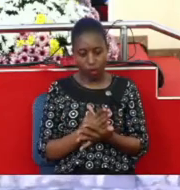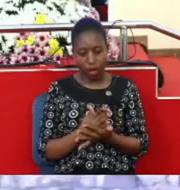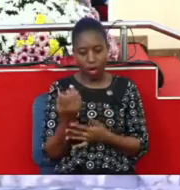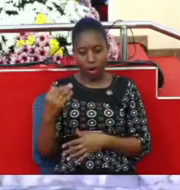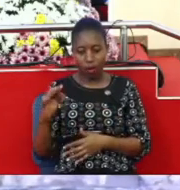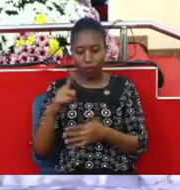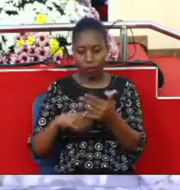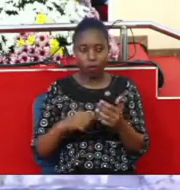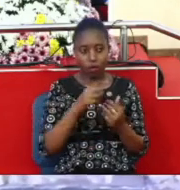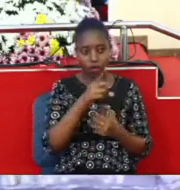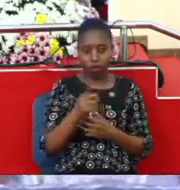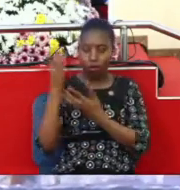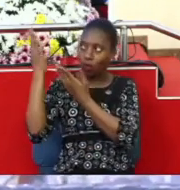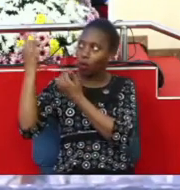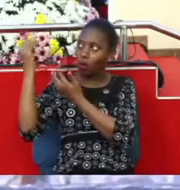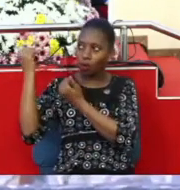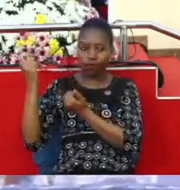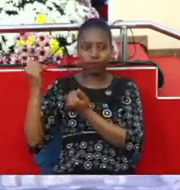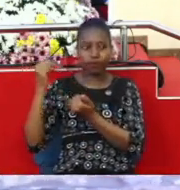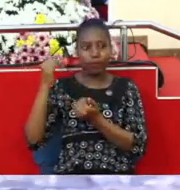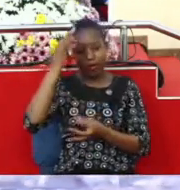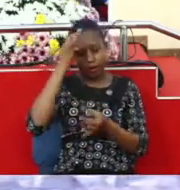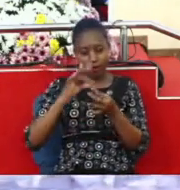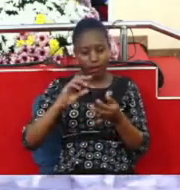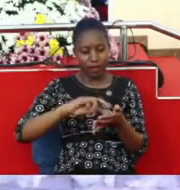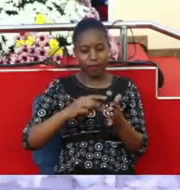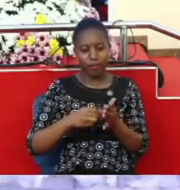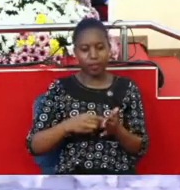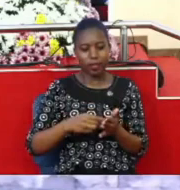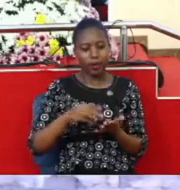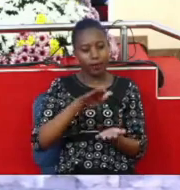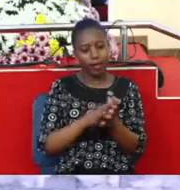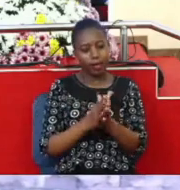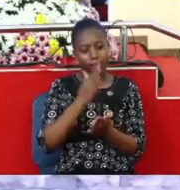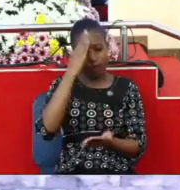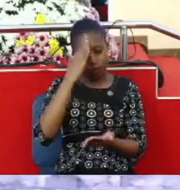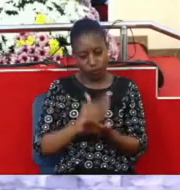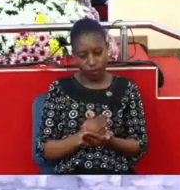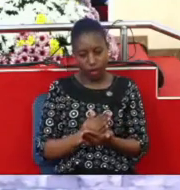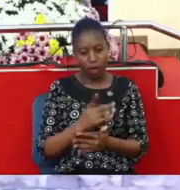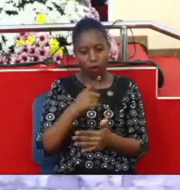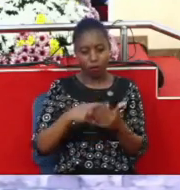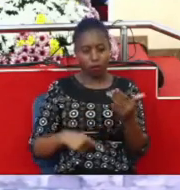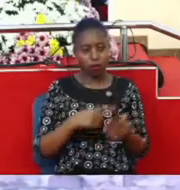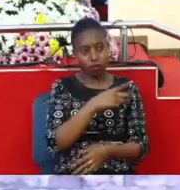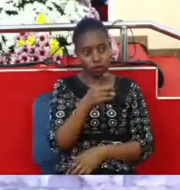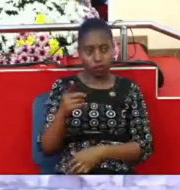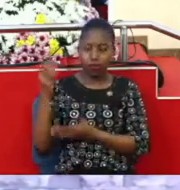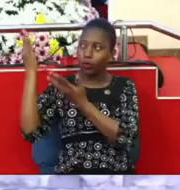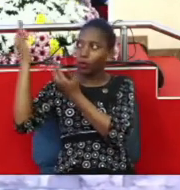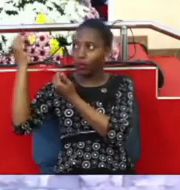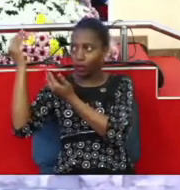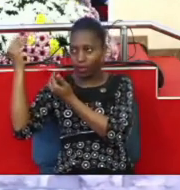mambo tutamaniayo. To be sure. Kwa hakika. Faith is that persuasion. Imani ni himizo. That what God has said,